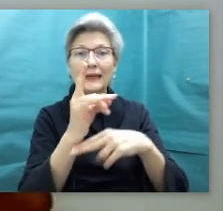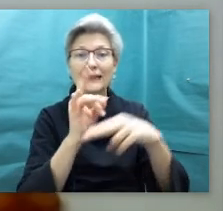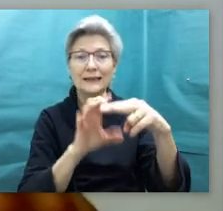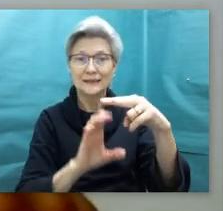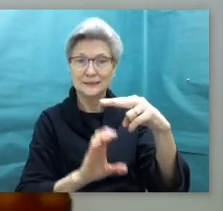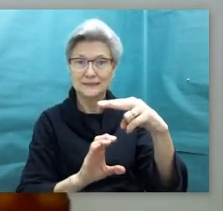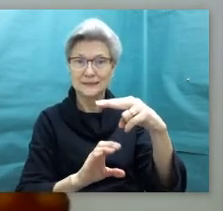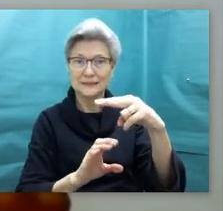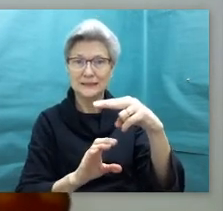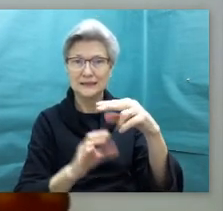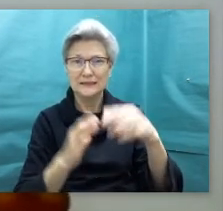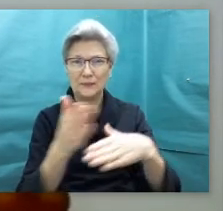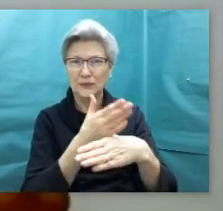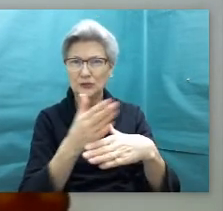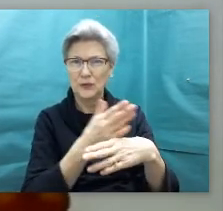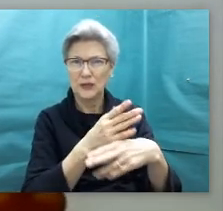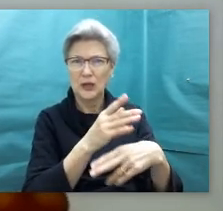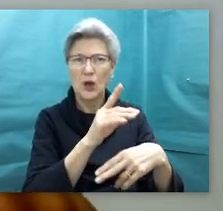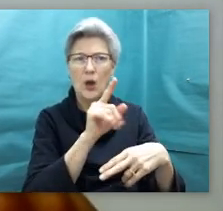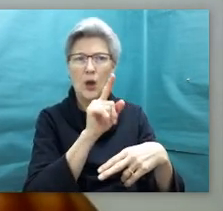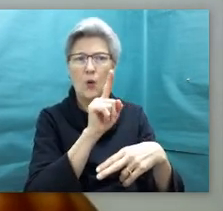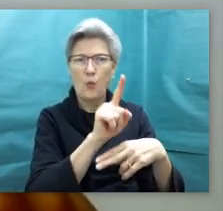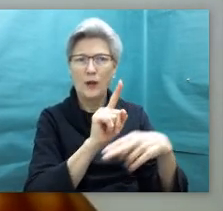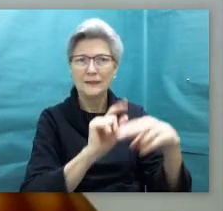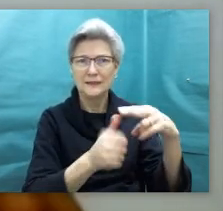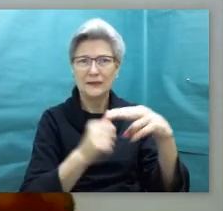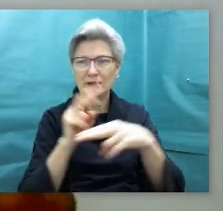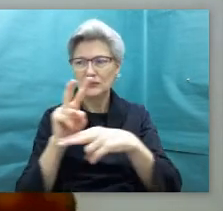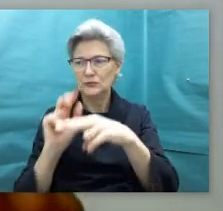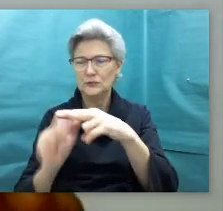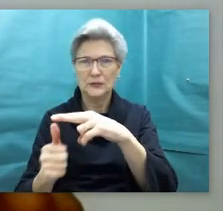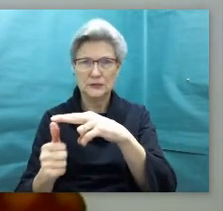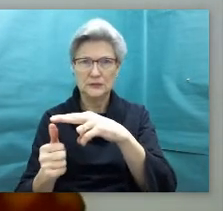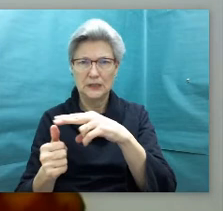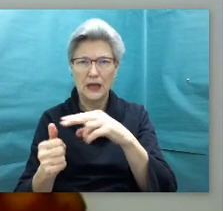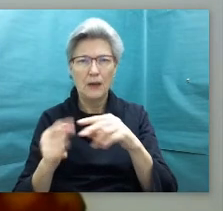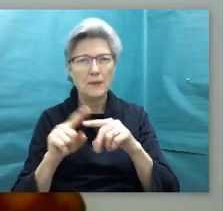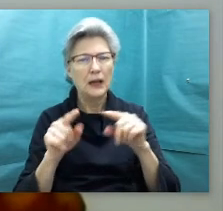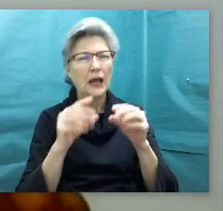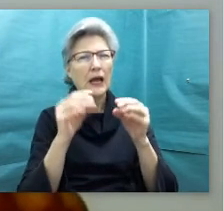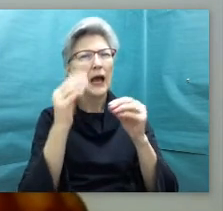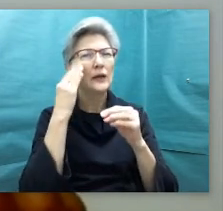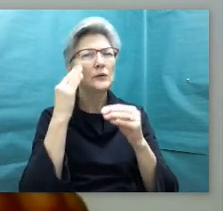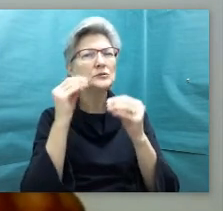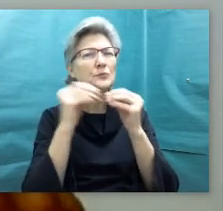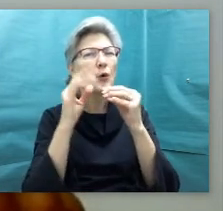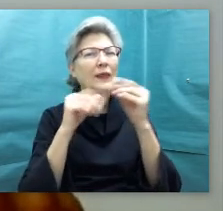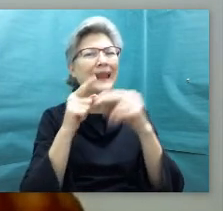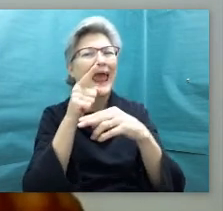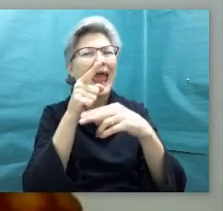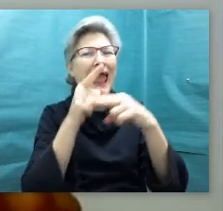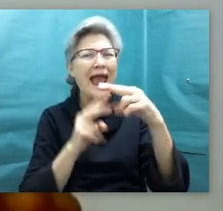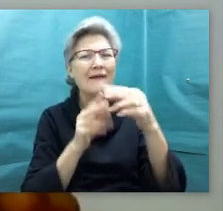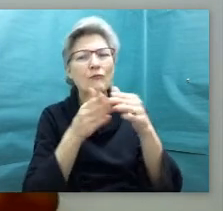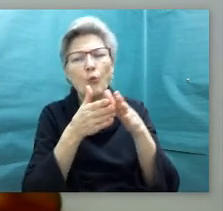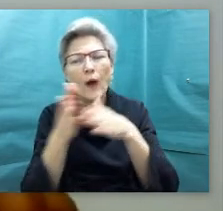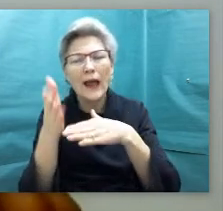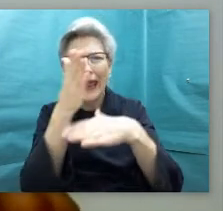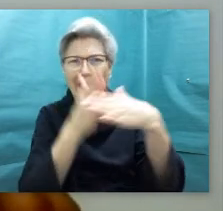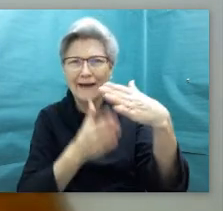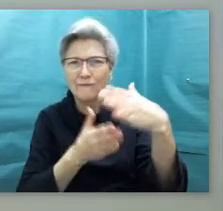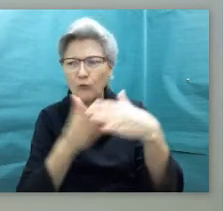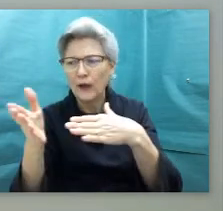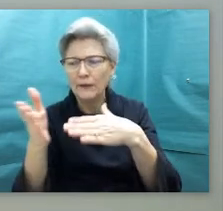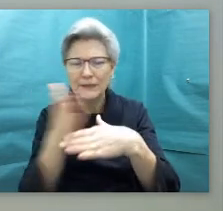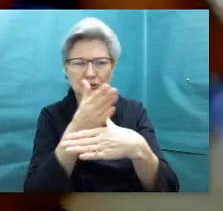18/100ths is somewhere in between 1/10 and 2/10ths, but I know it's more than halfway in